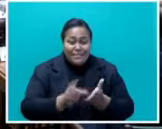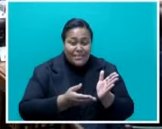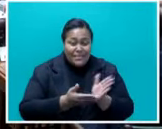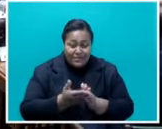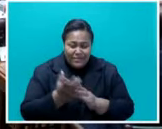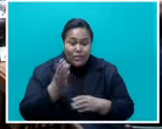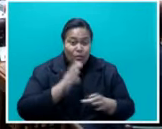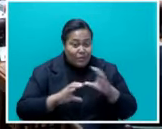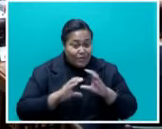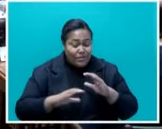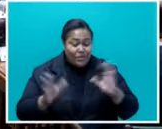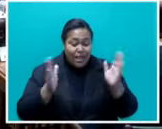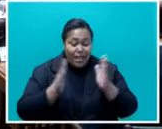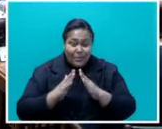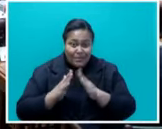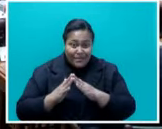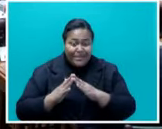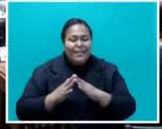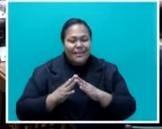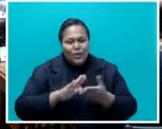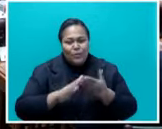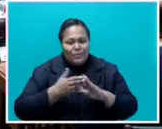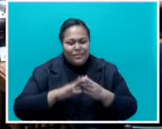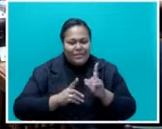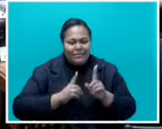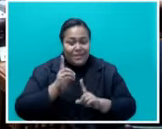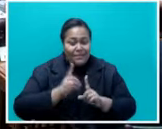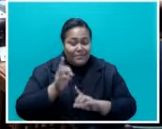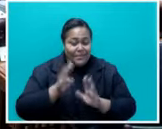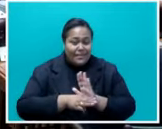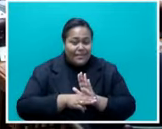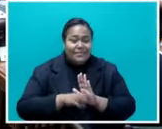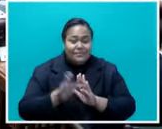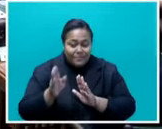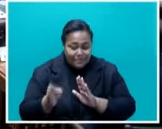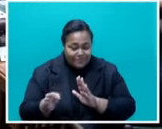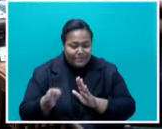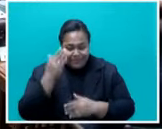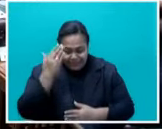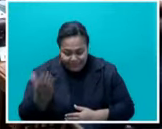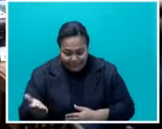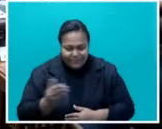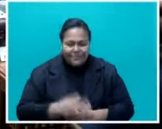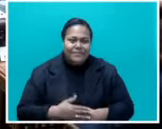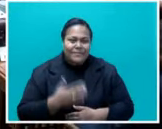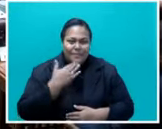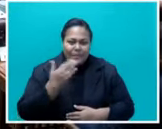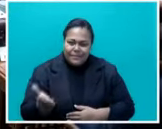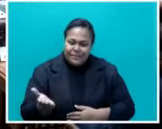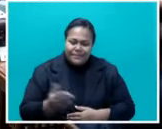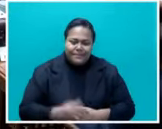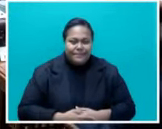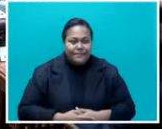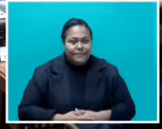Communications, Housing and Community Development, the Honorable Ayaz Syed Qayyum, to move his motion. You have the